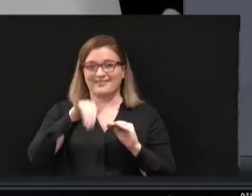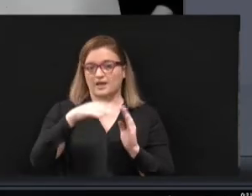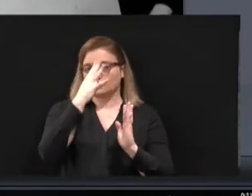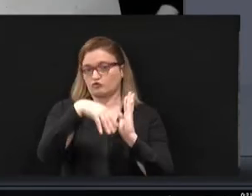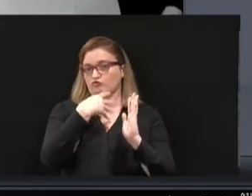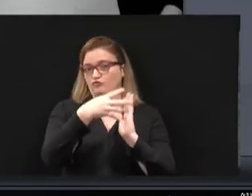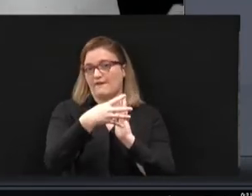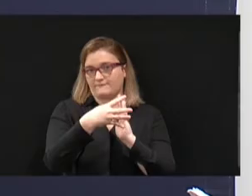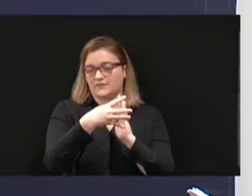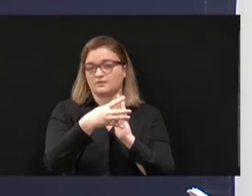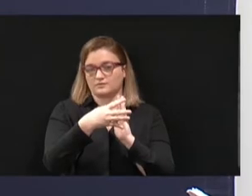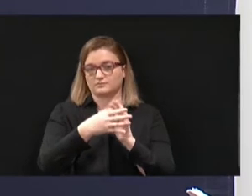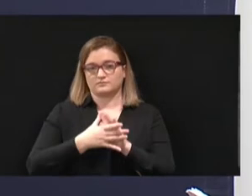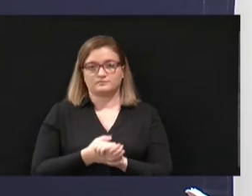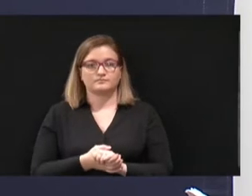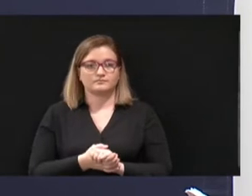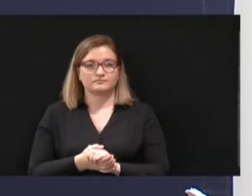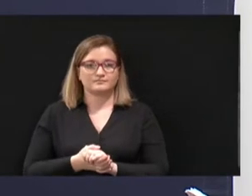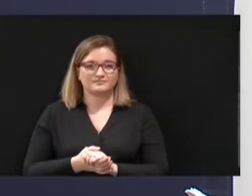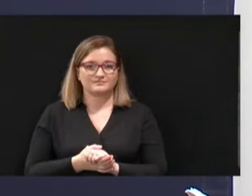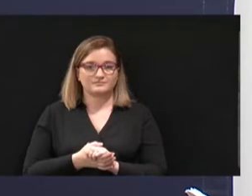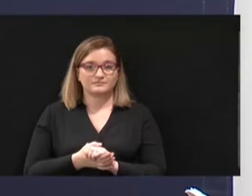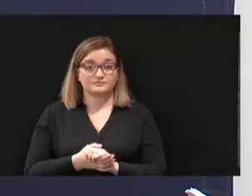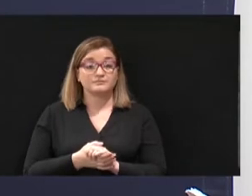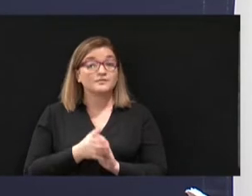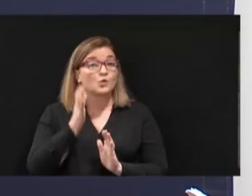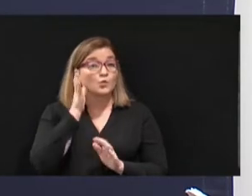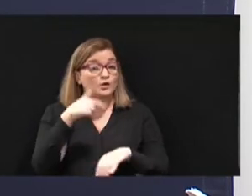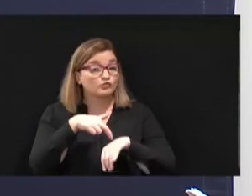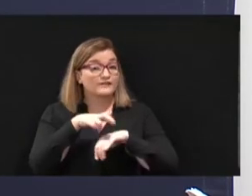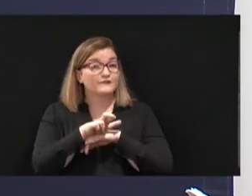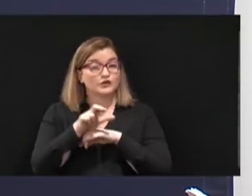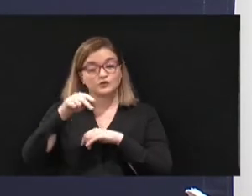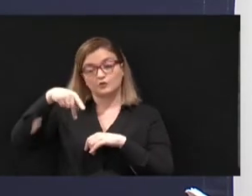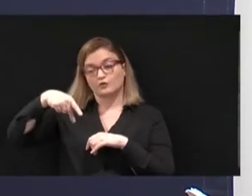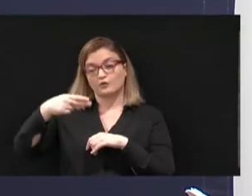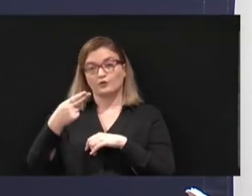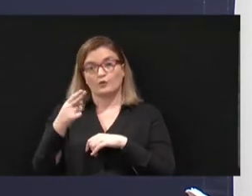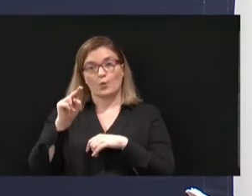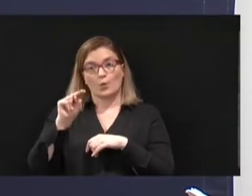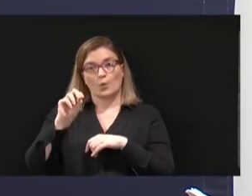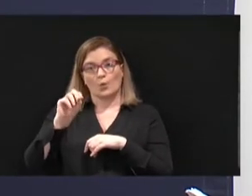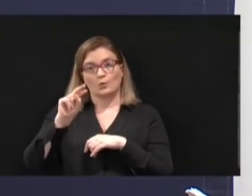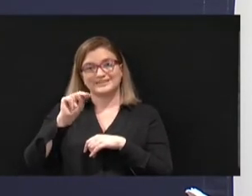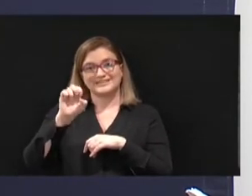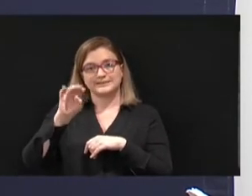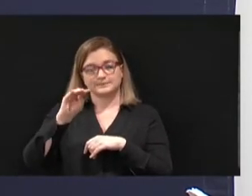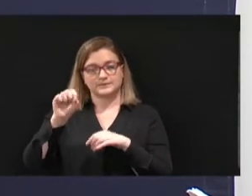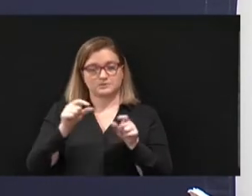Okay. That is important because we'll be referring to phonemes and graphemes throughout.